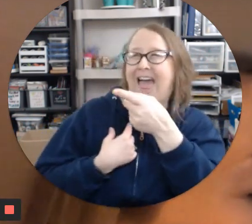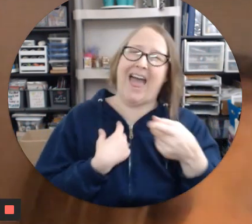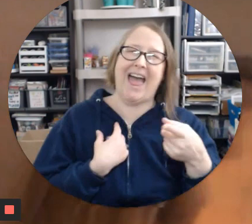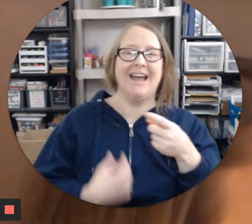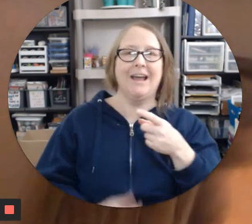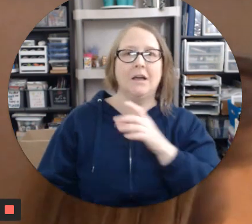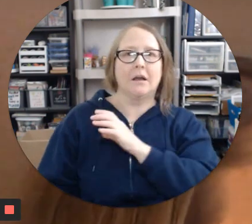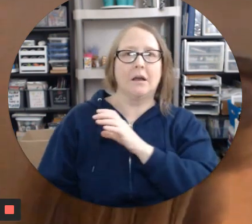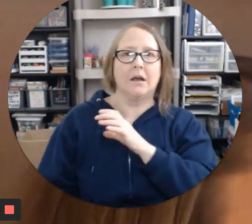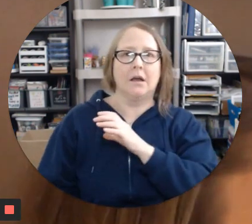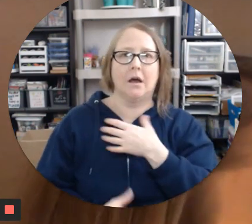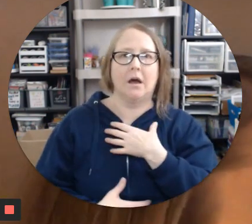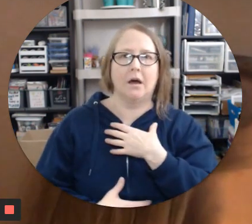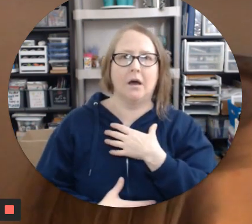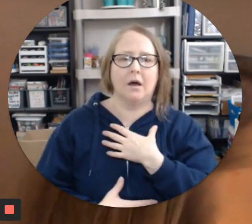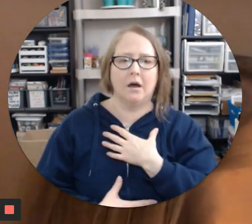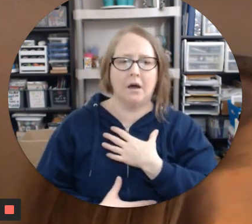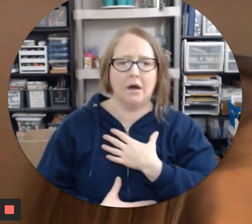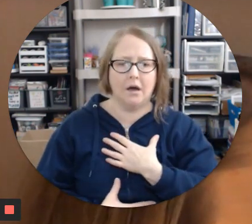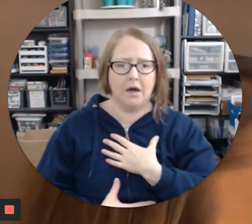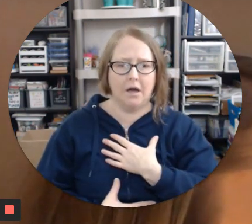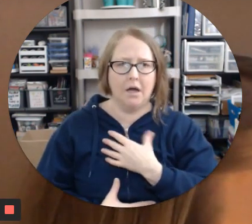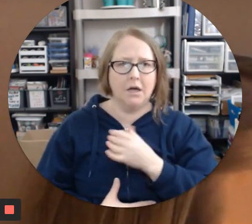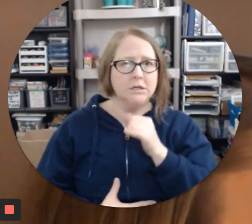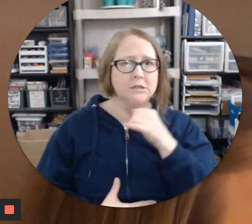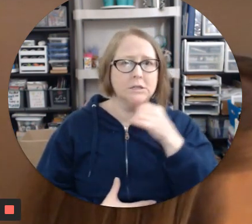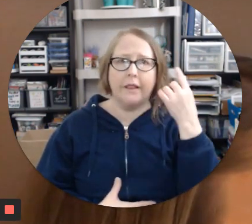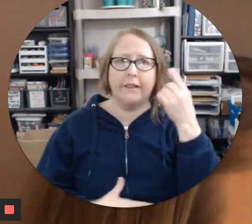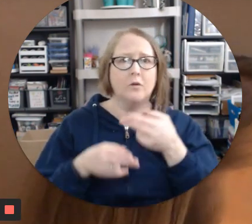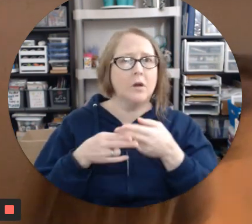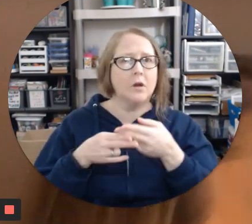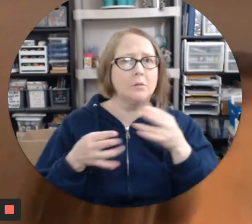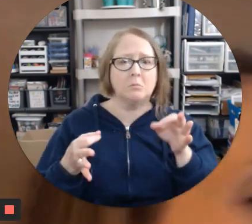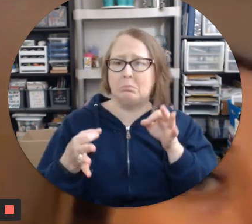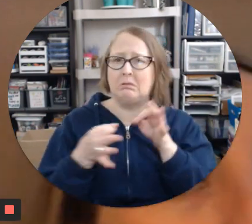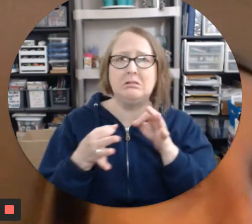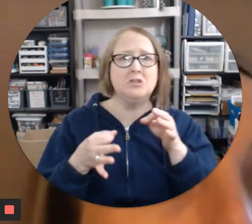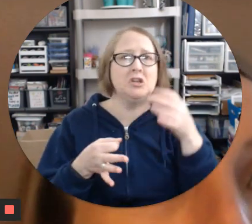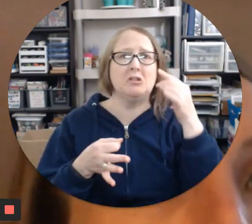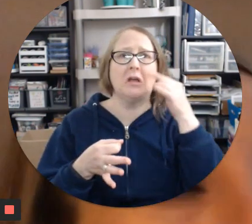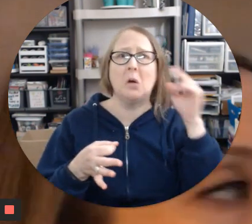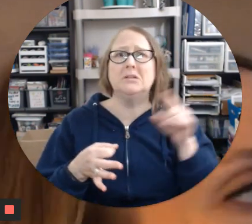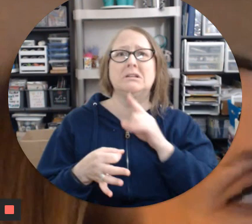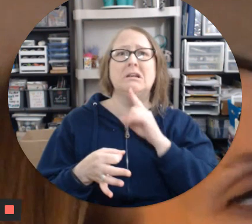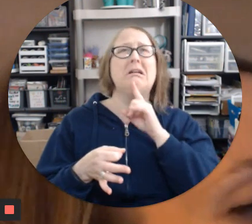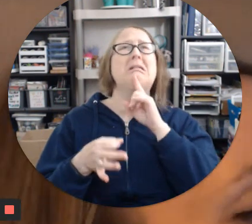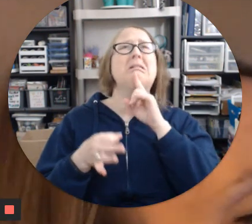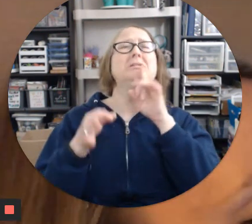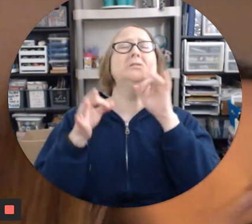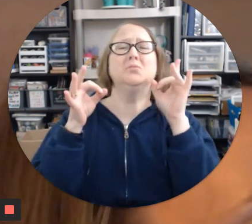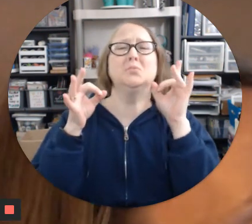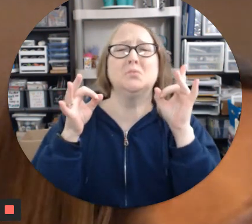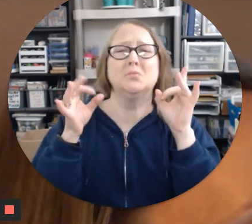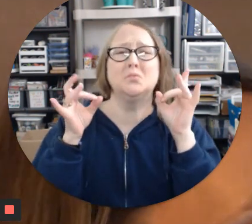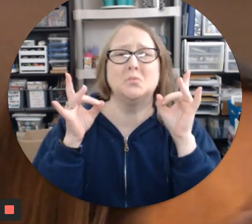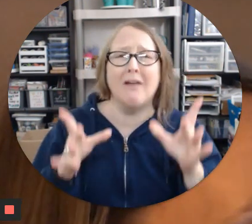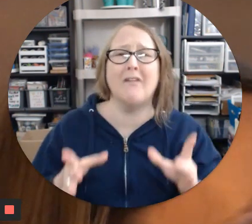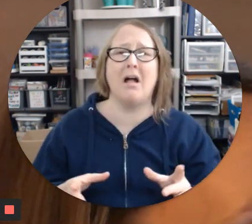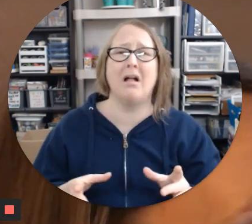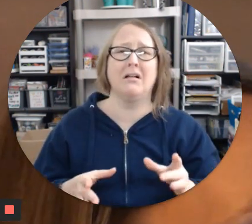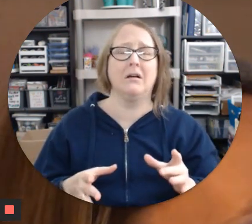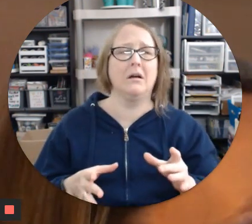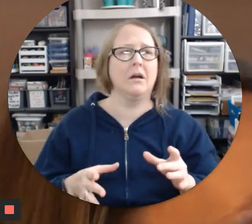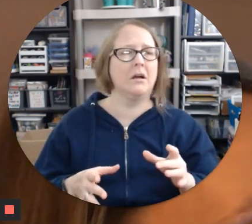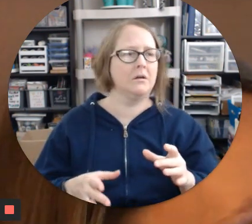Chrysanthemum wilted. She did not think her name was absolutely perfect. She thought it was absolutely dreadful. "What's